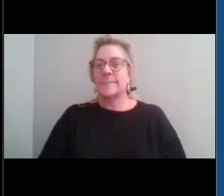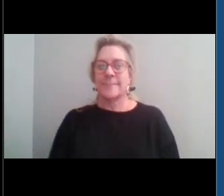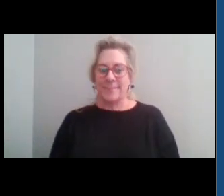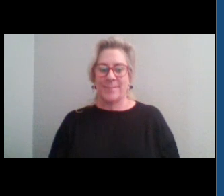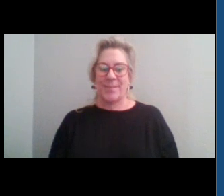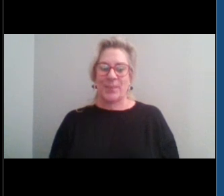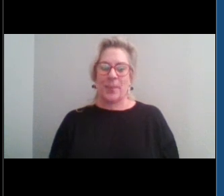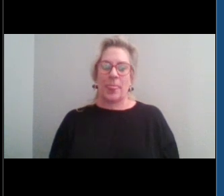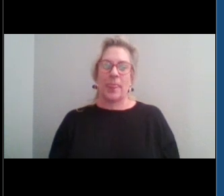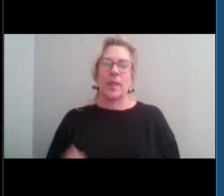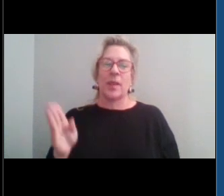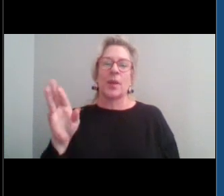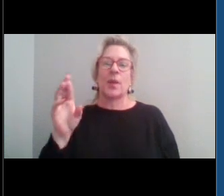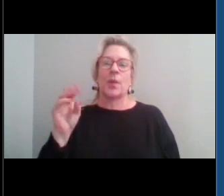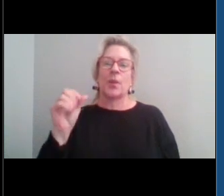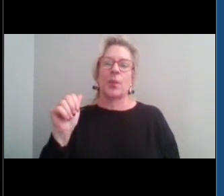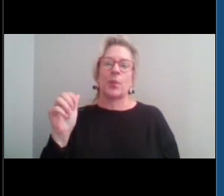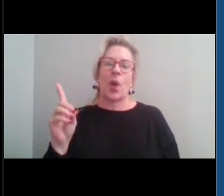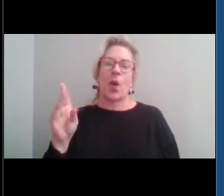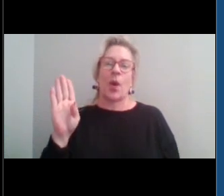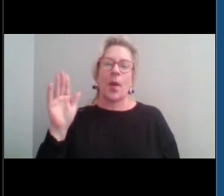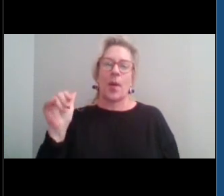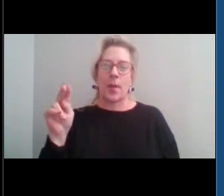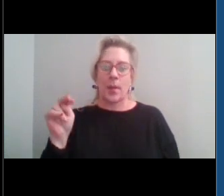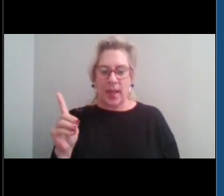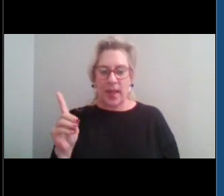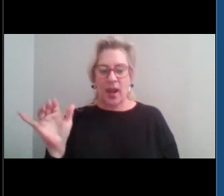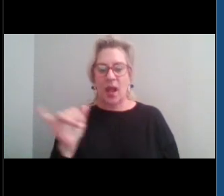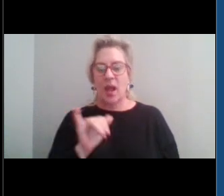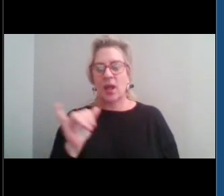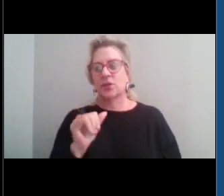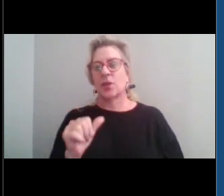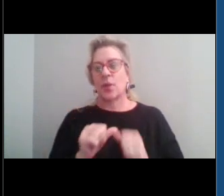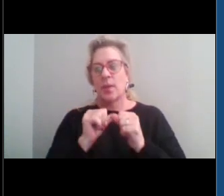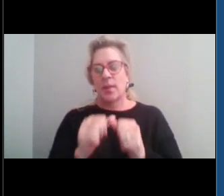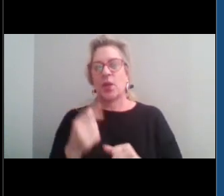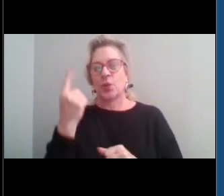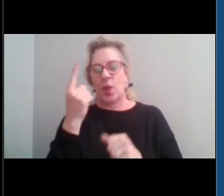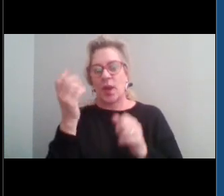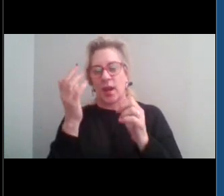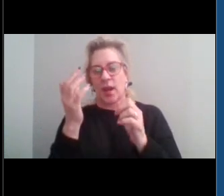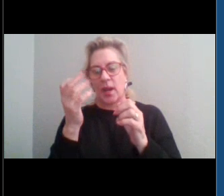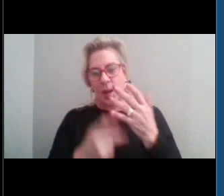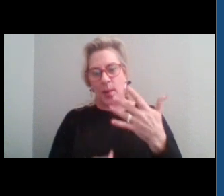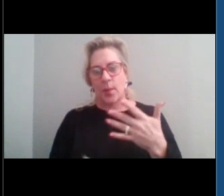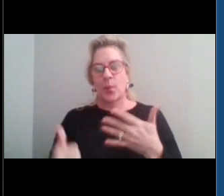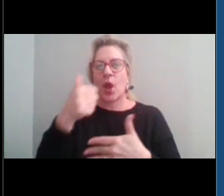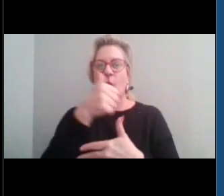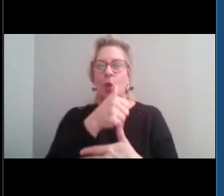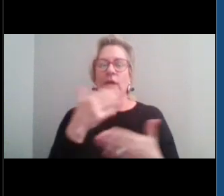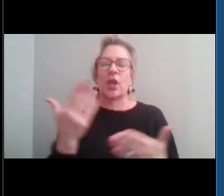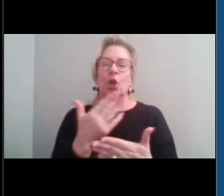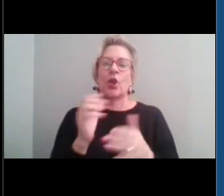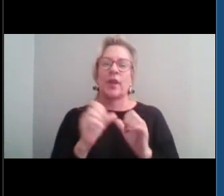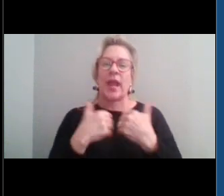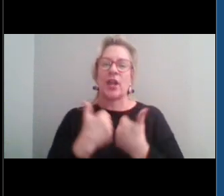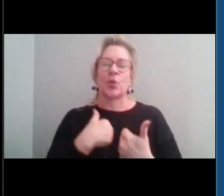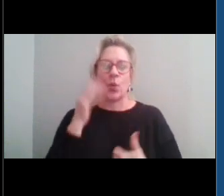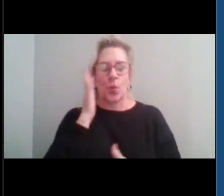Broadband is also remains one of the key priorities that we at the agency will be focused